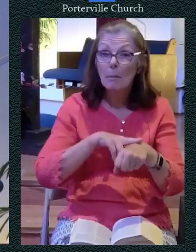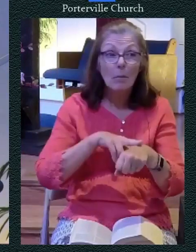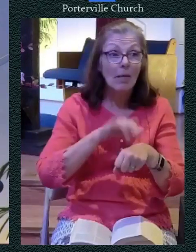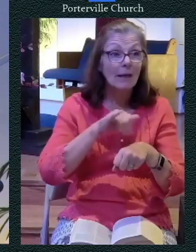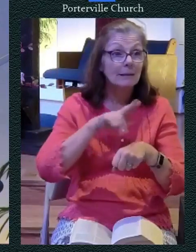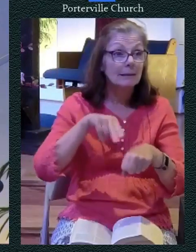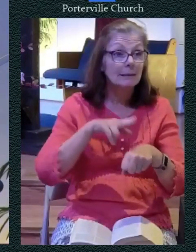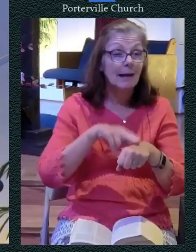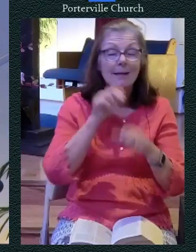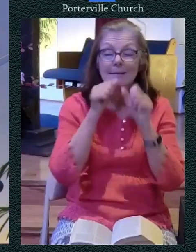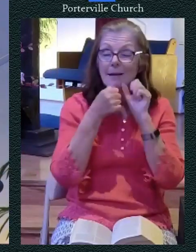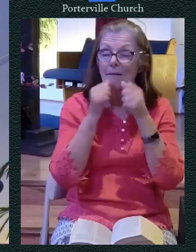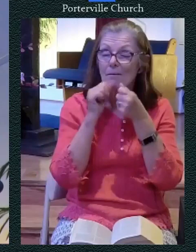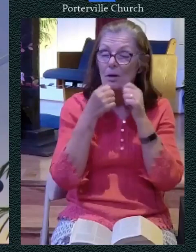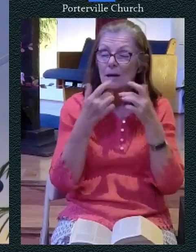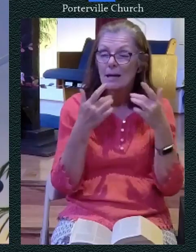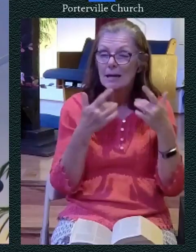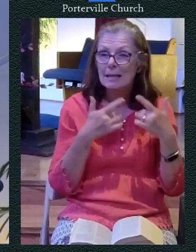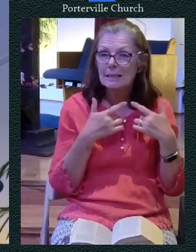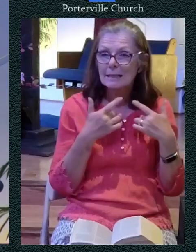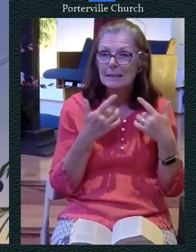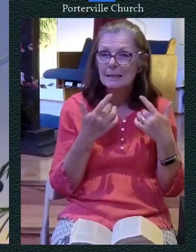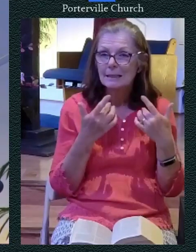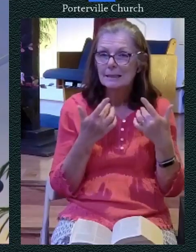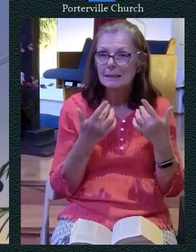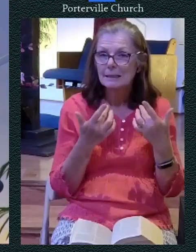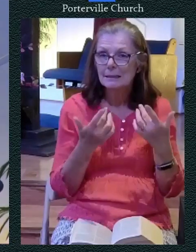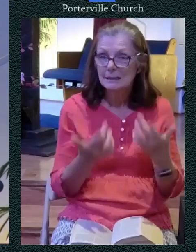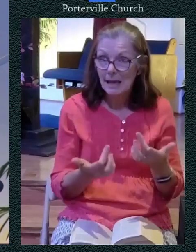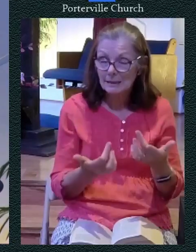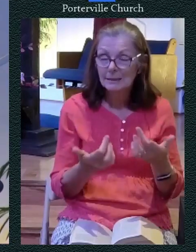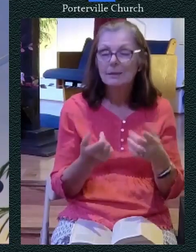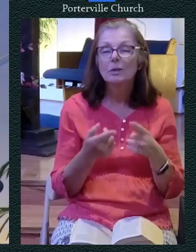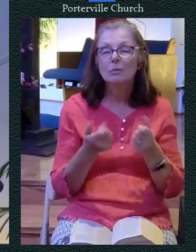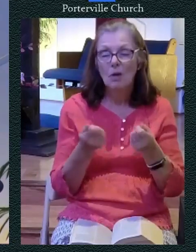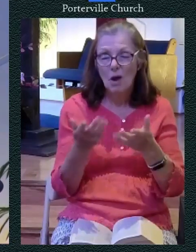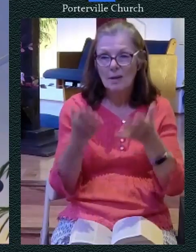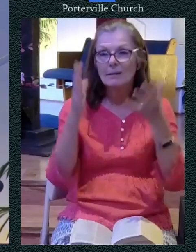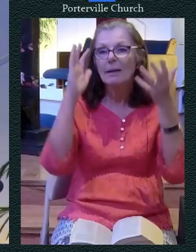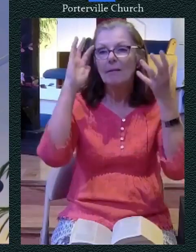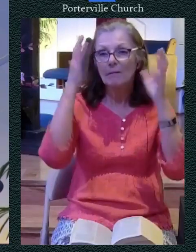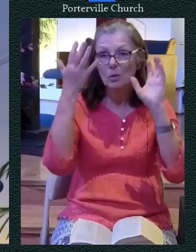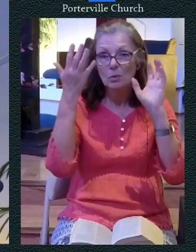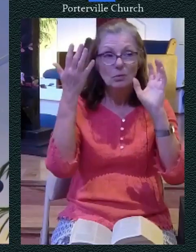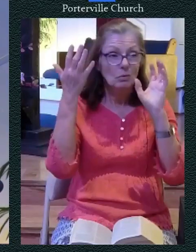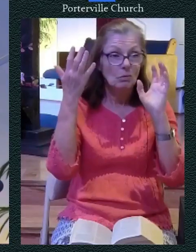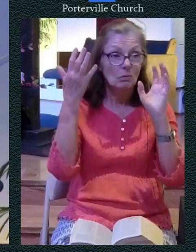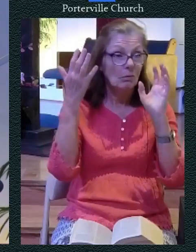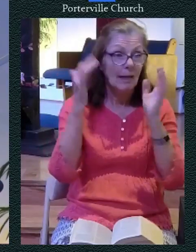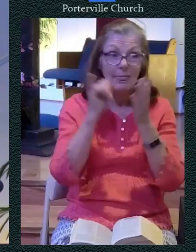Suffering tends towards confusion. It's always that way.